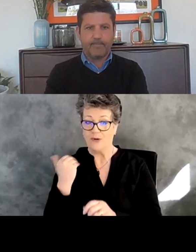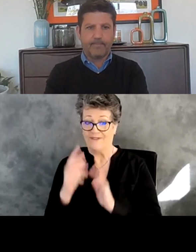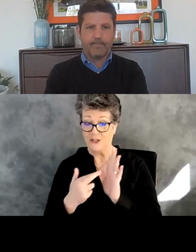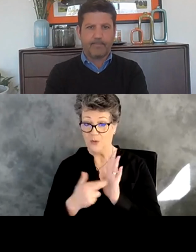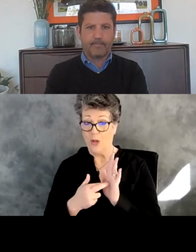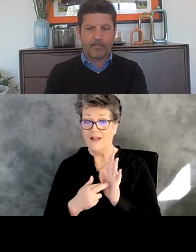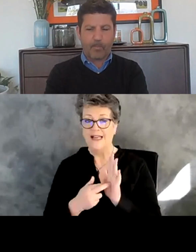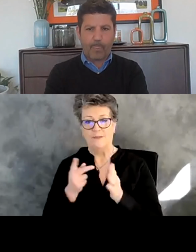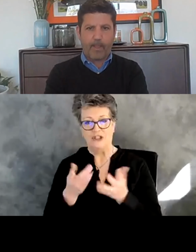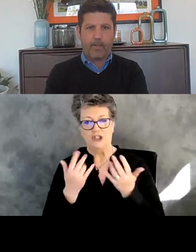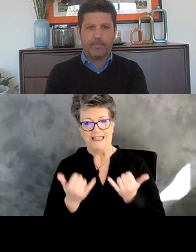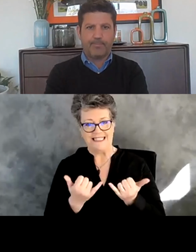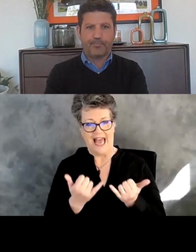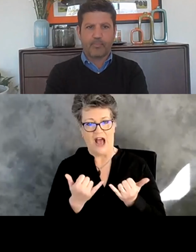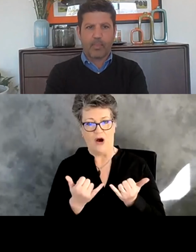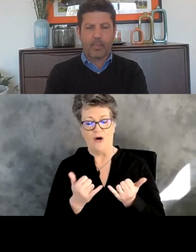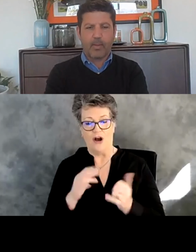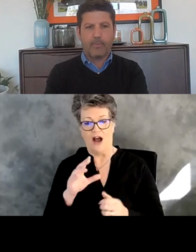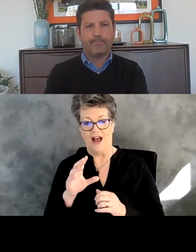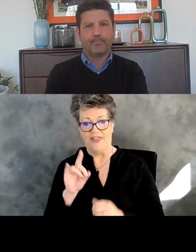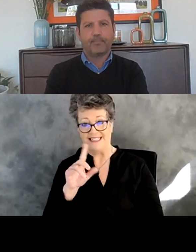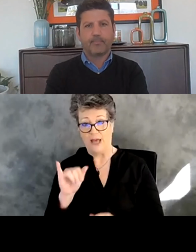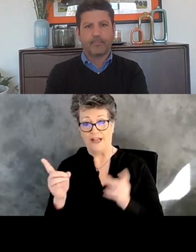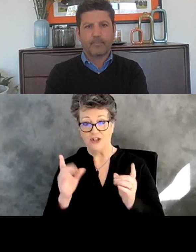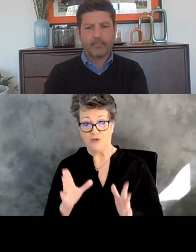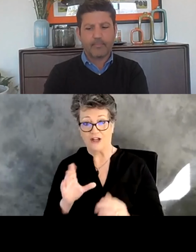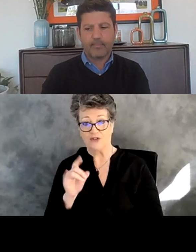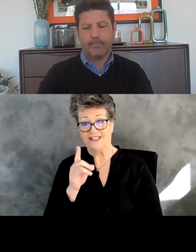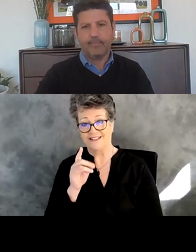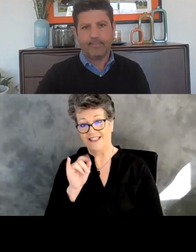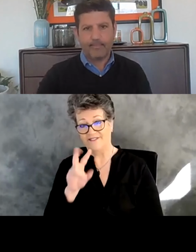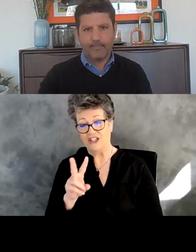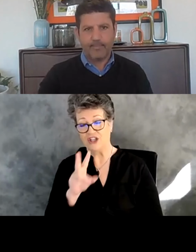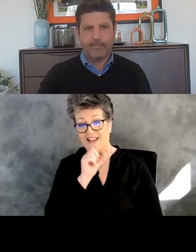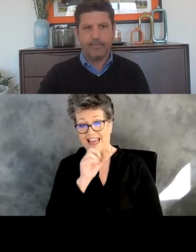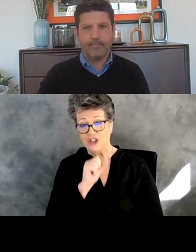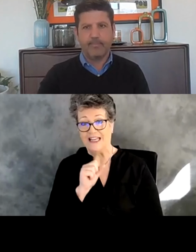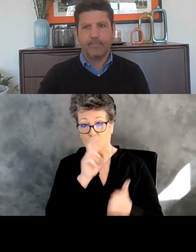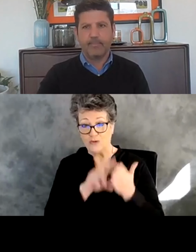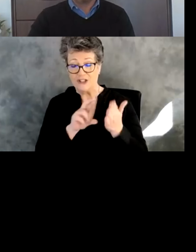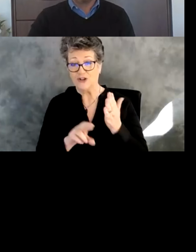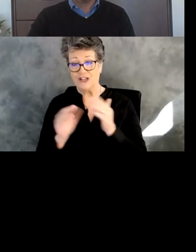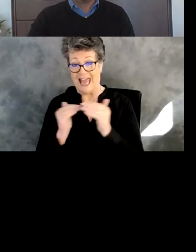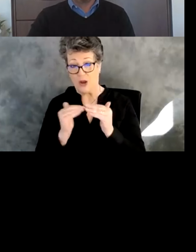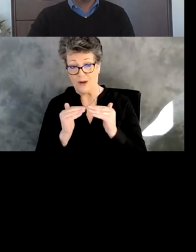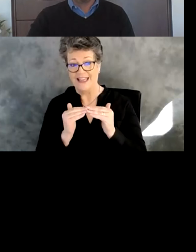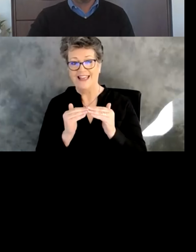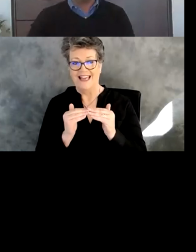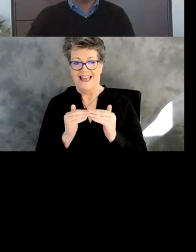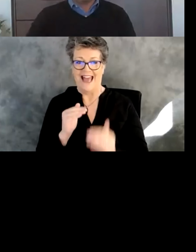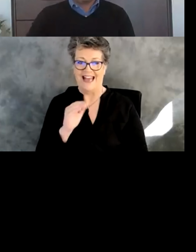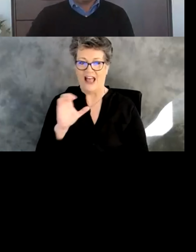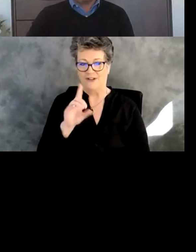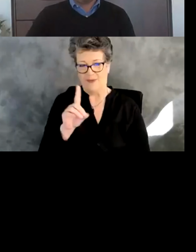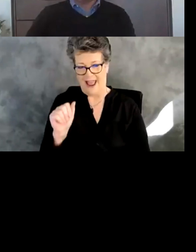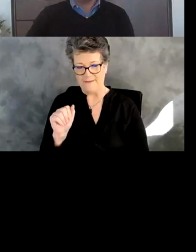she is now the Deputy Director of the Division of Aging Policy Research and Equity at the California Department of Aging. And